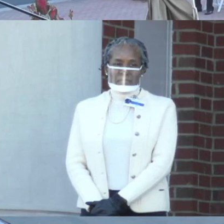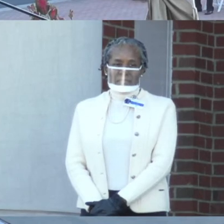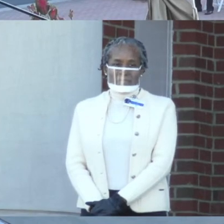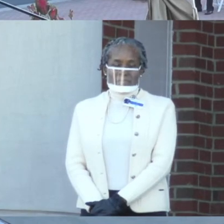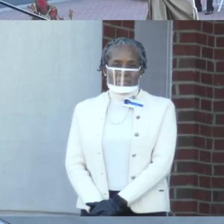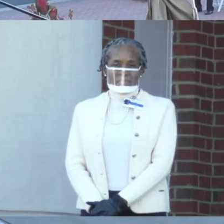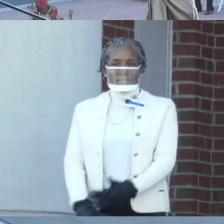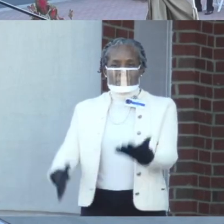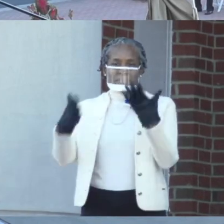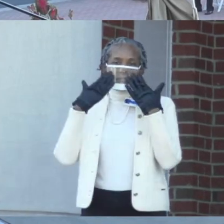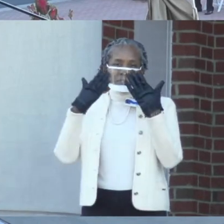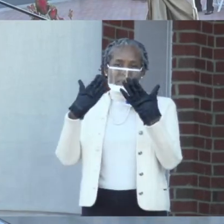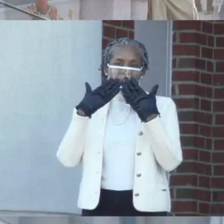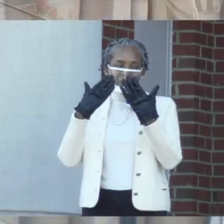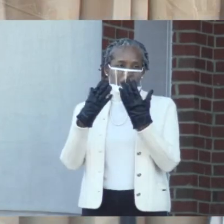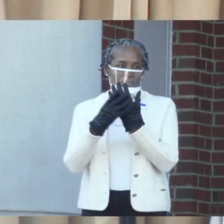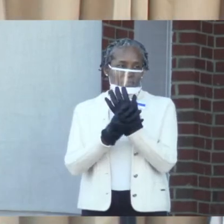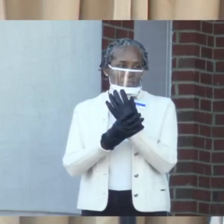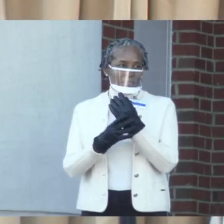Thank you.